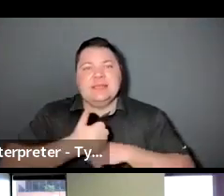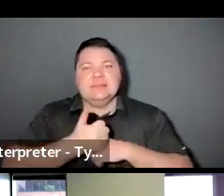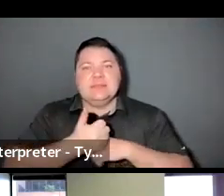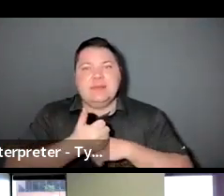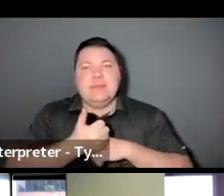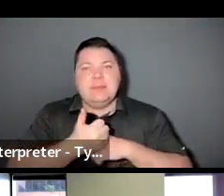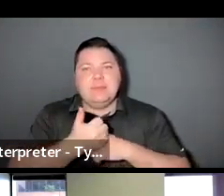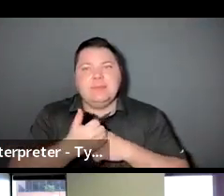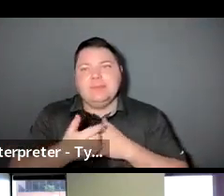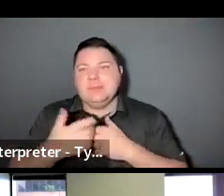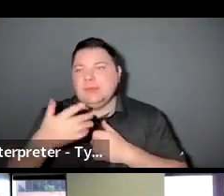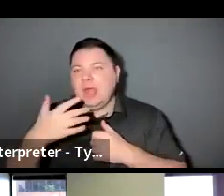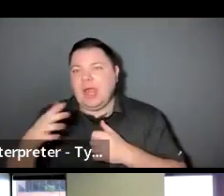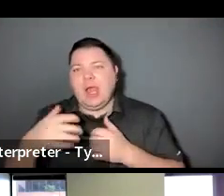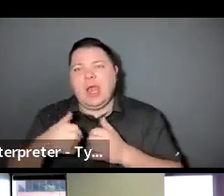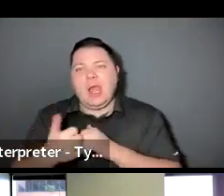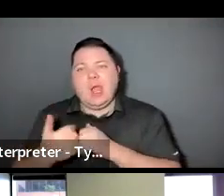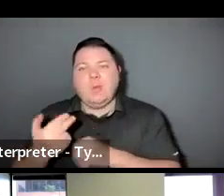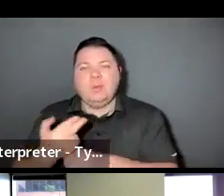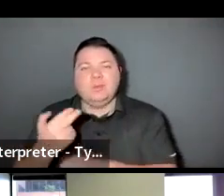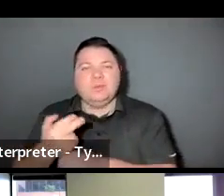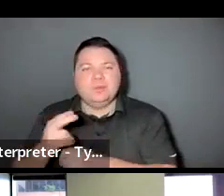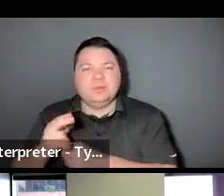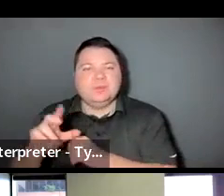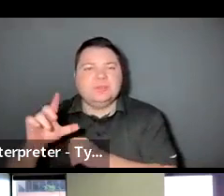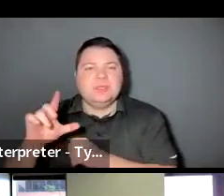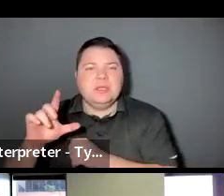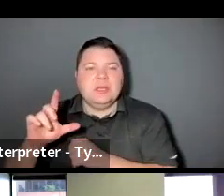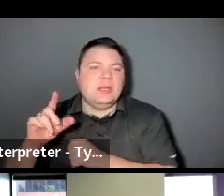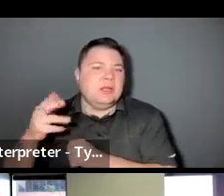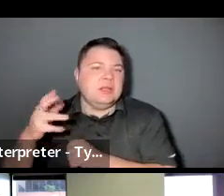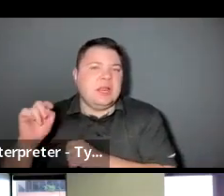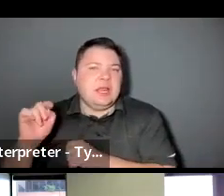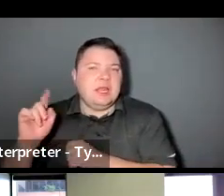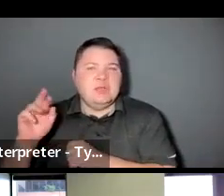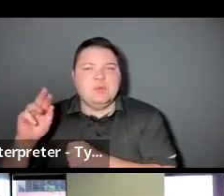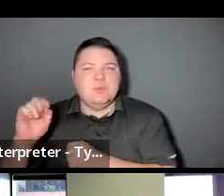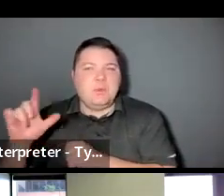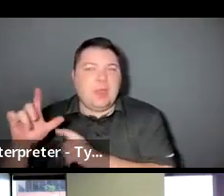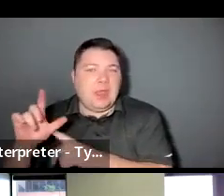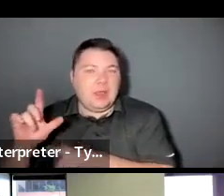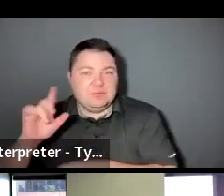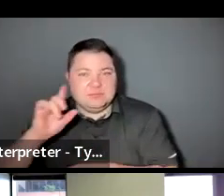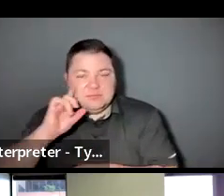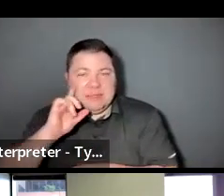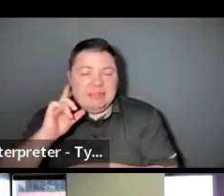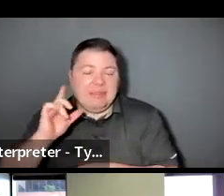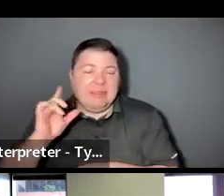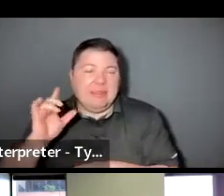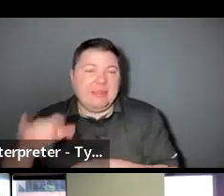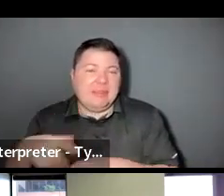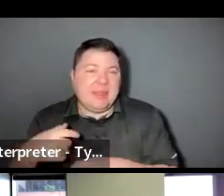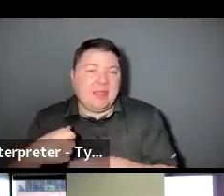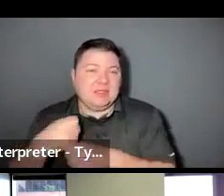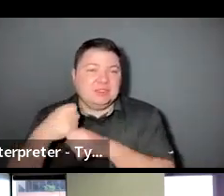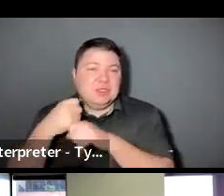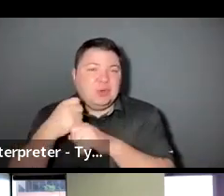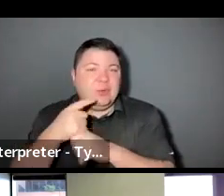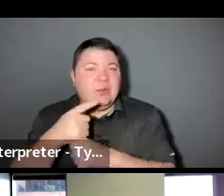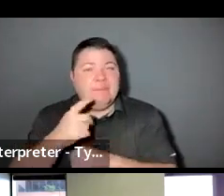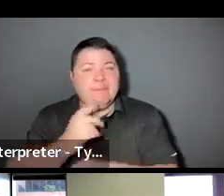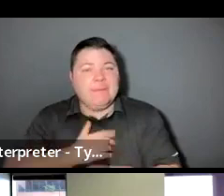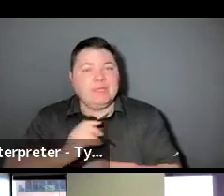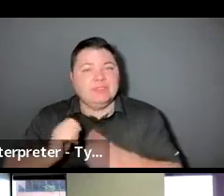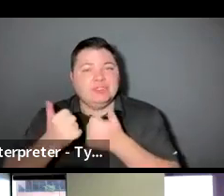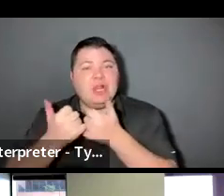light rail and how we approach security. And my biggest challenge from a leadership perspective is